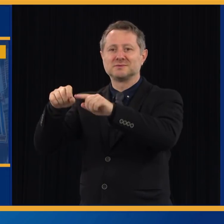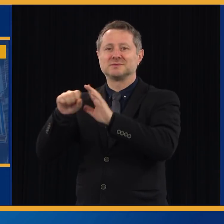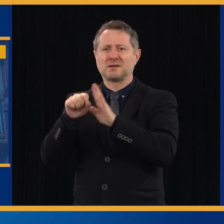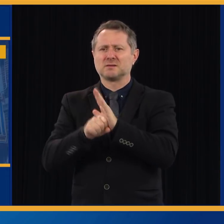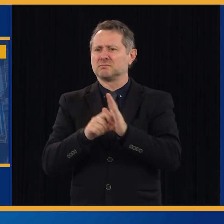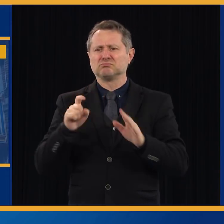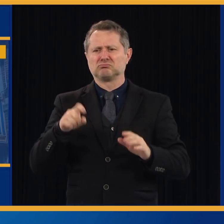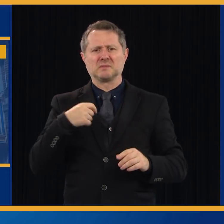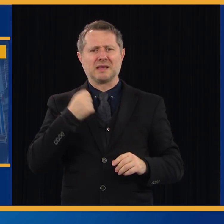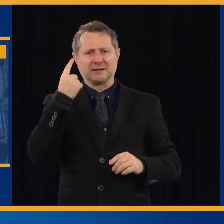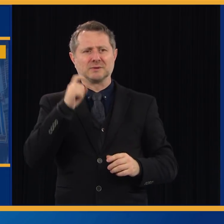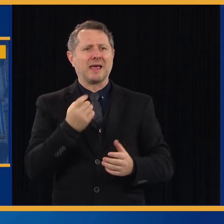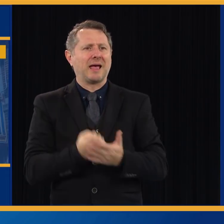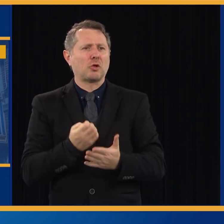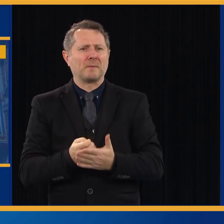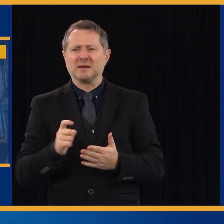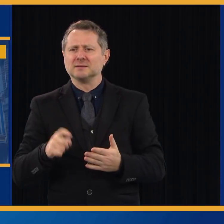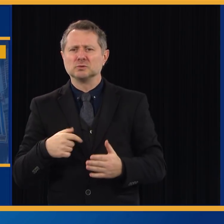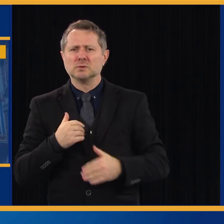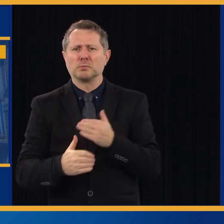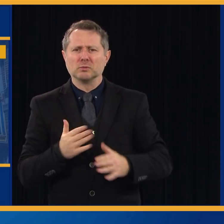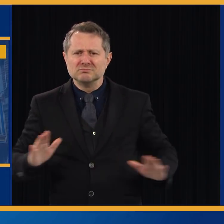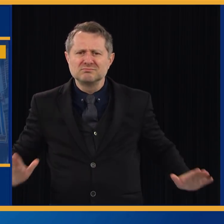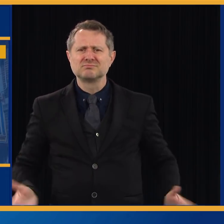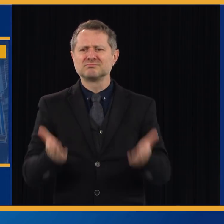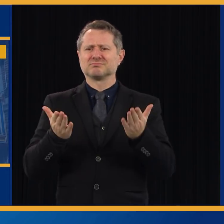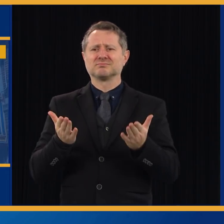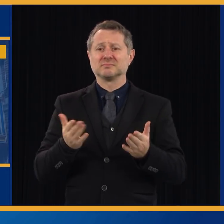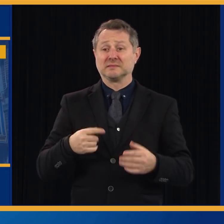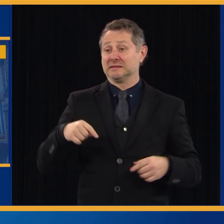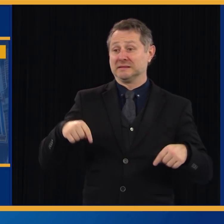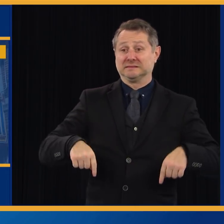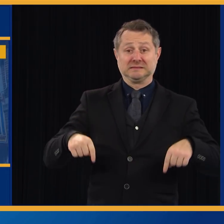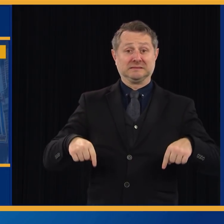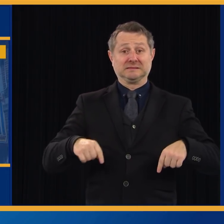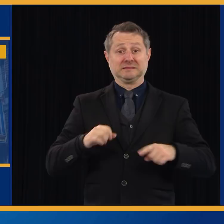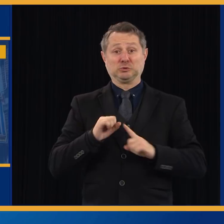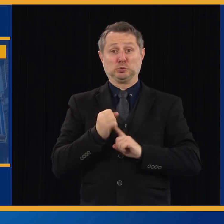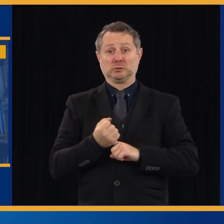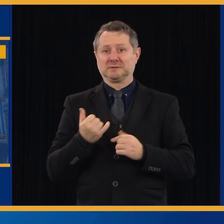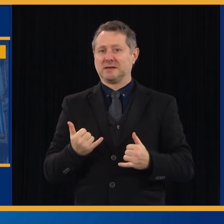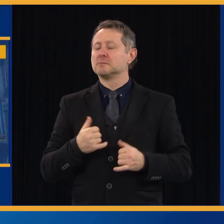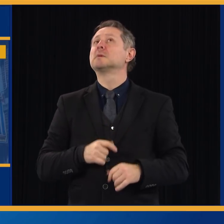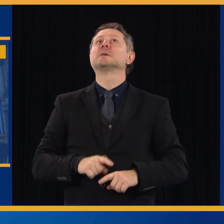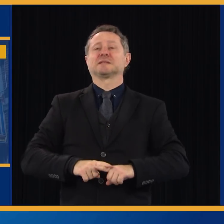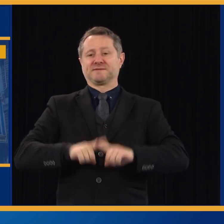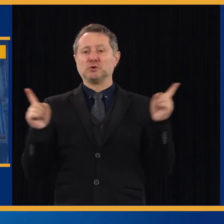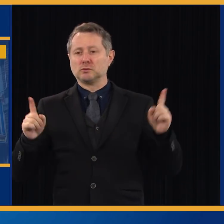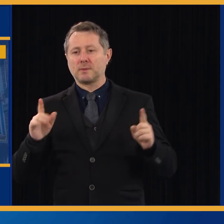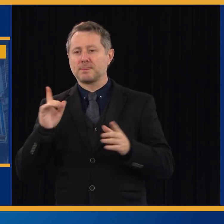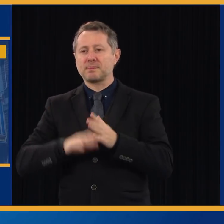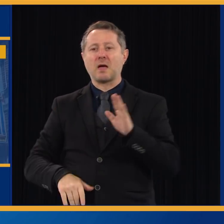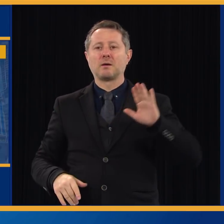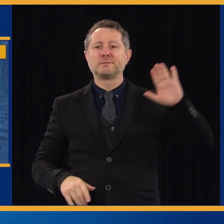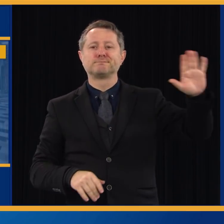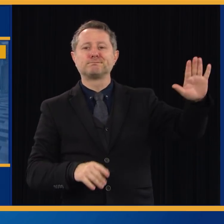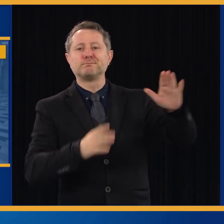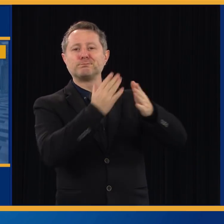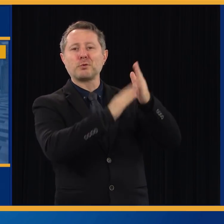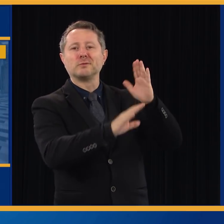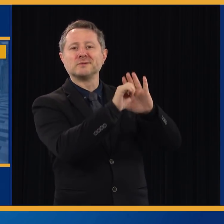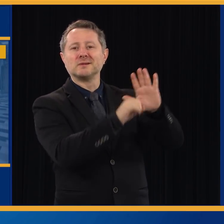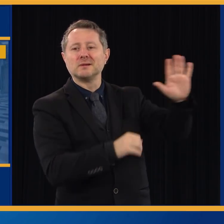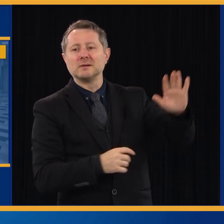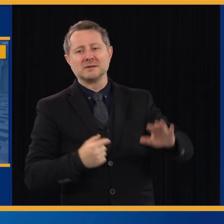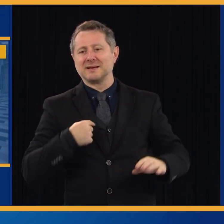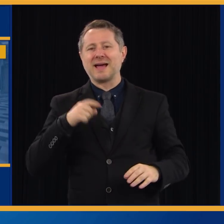soon as possible. And if a situation is radically different in one part of the state than another part of the state, take that into